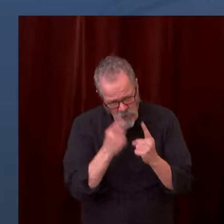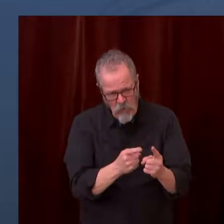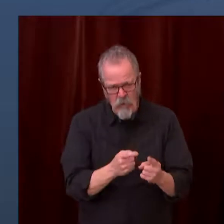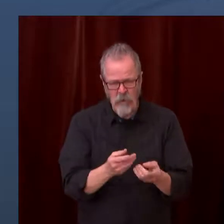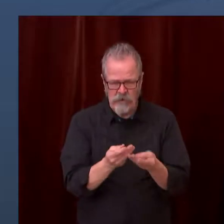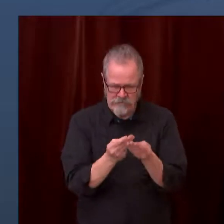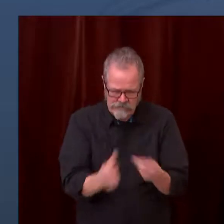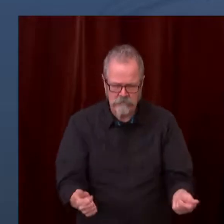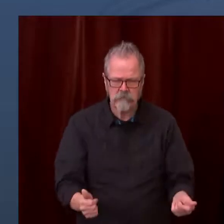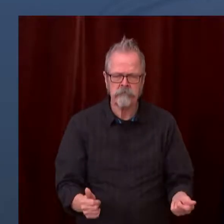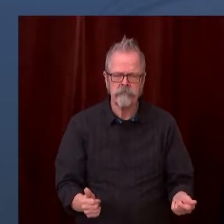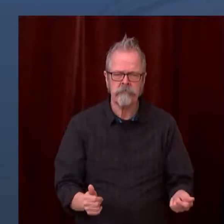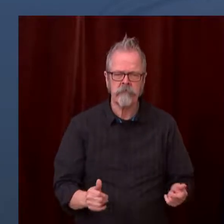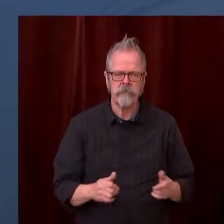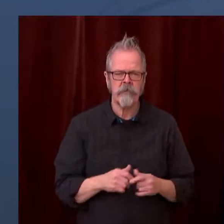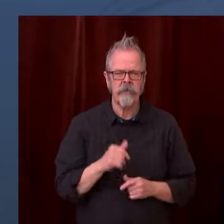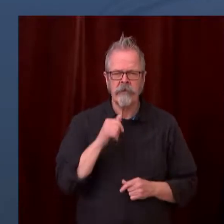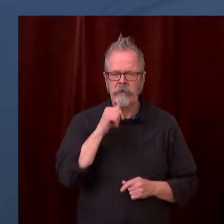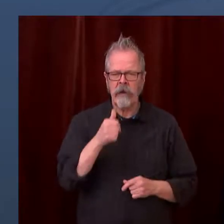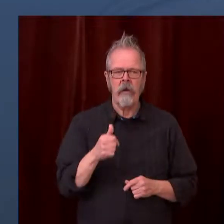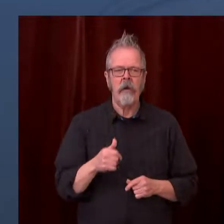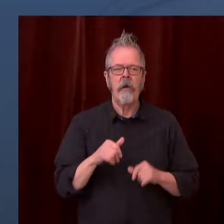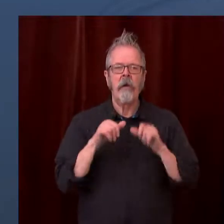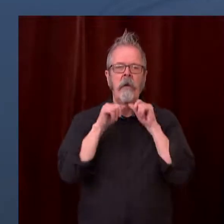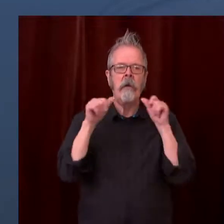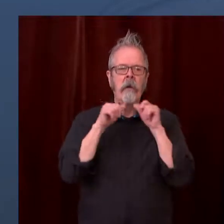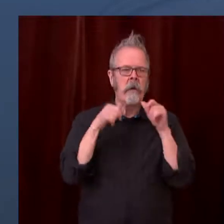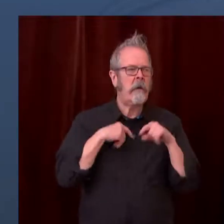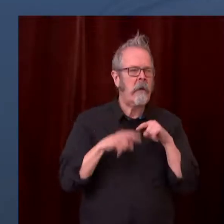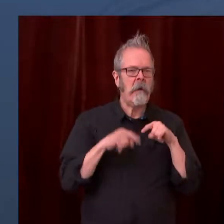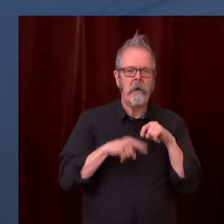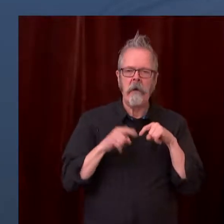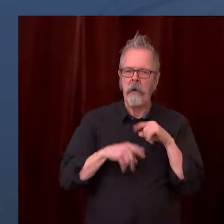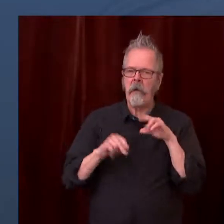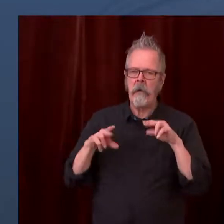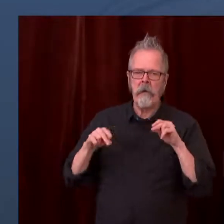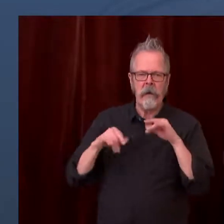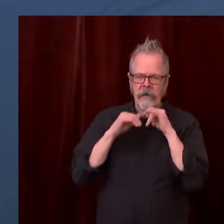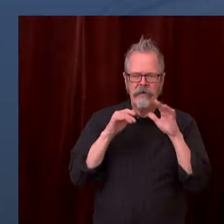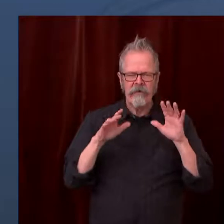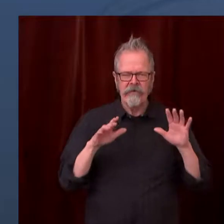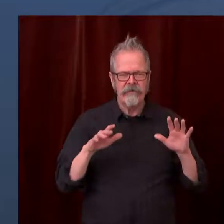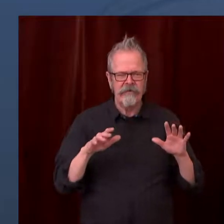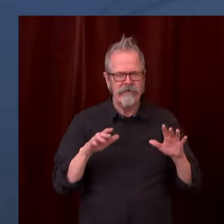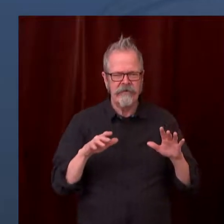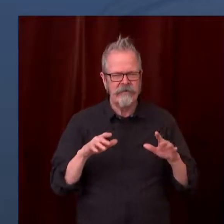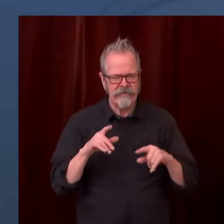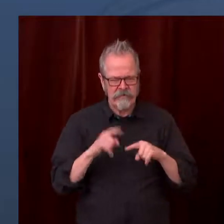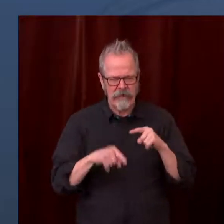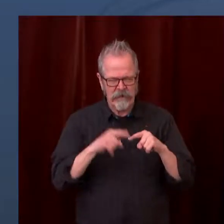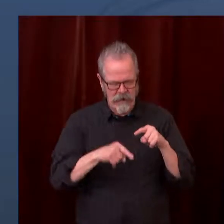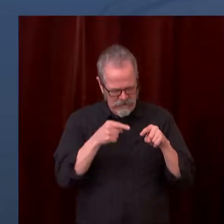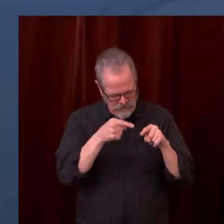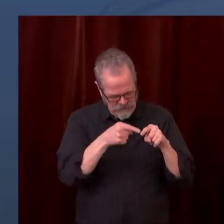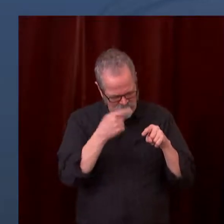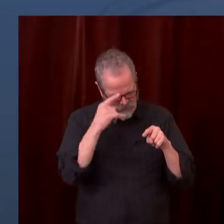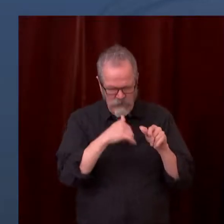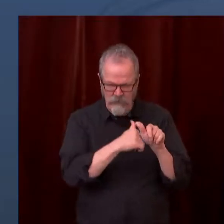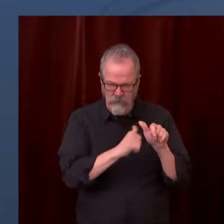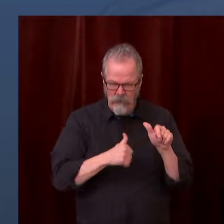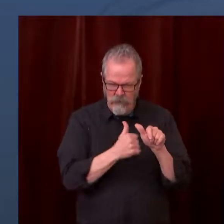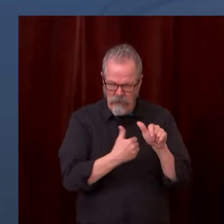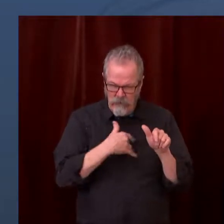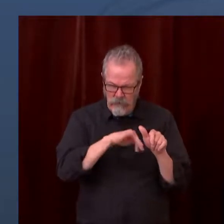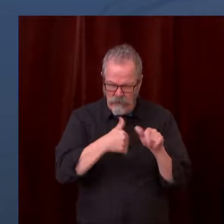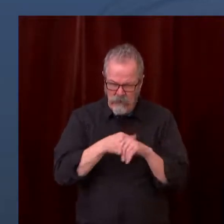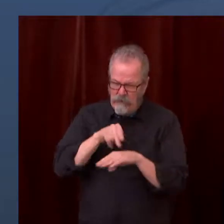have started looking for solutions, they have found them in Spokane and Moses Lake and Puyallup and Elk Ridge and Stevens, where they